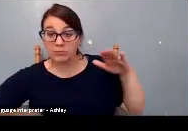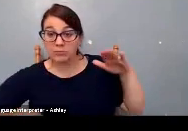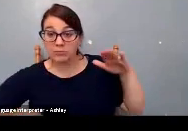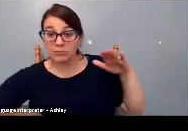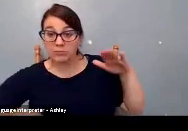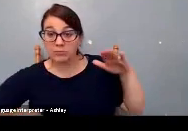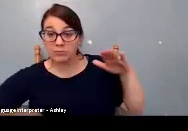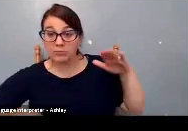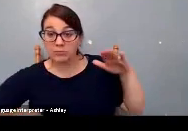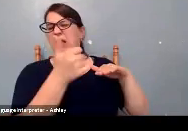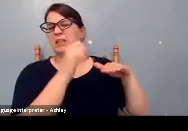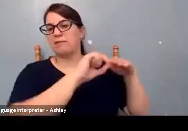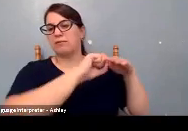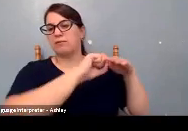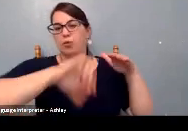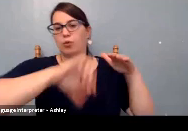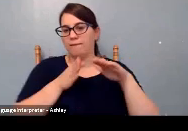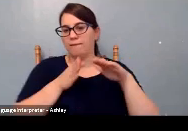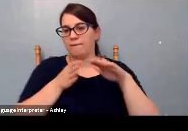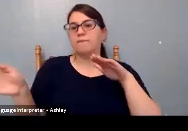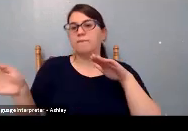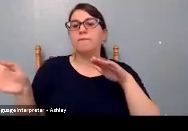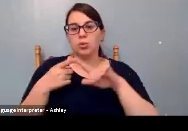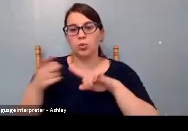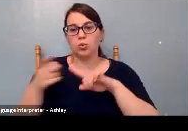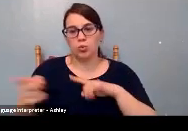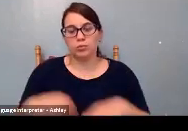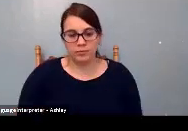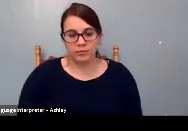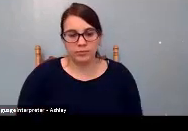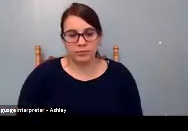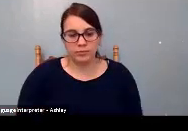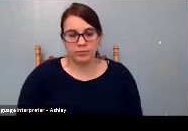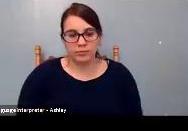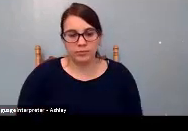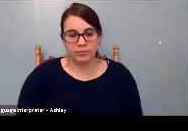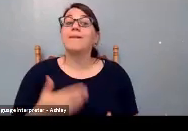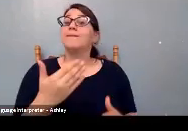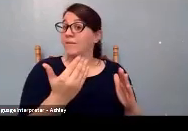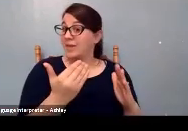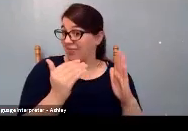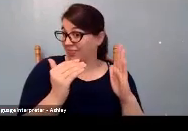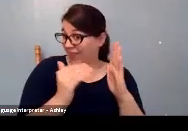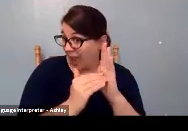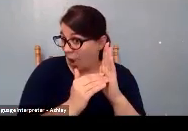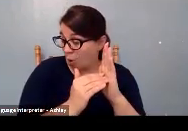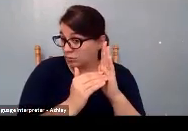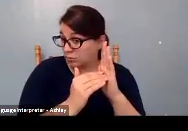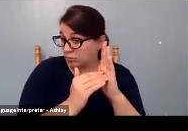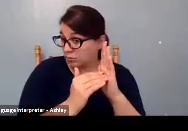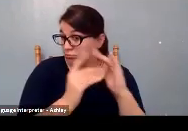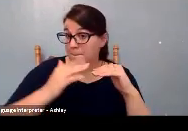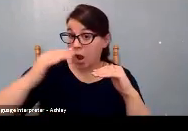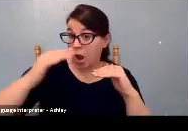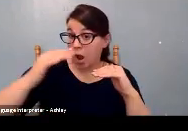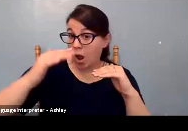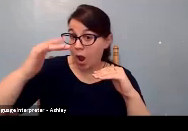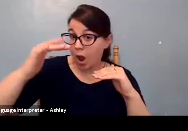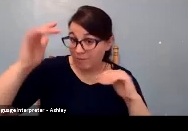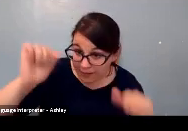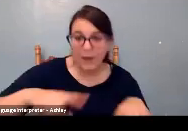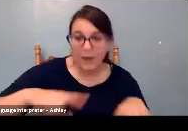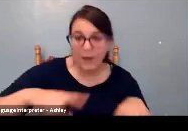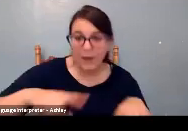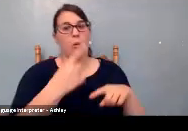15,000 contribution limit. So your balance can grow higher than this number. For example, if you have invested some of your